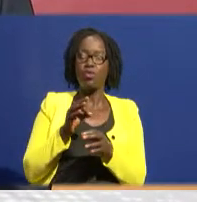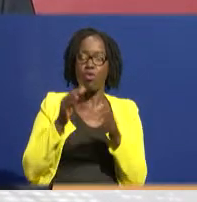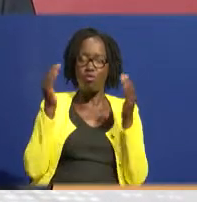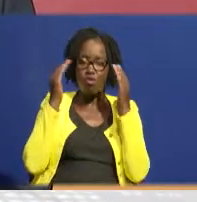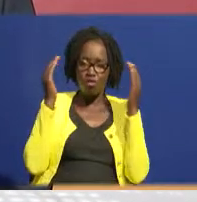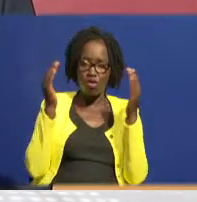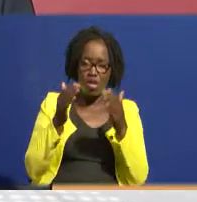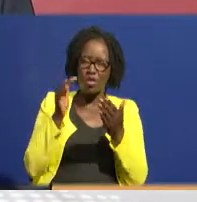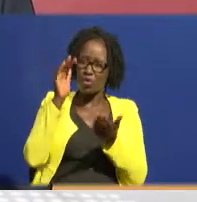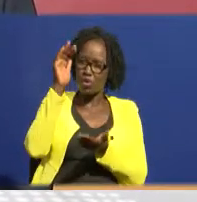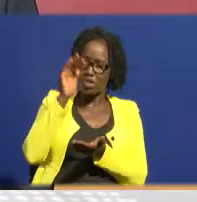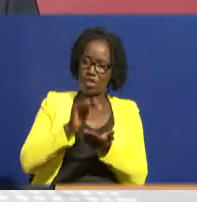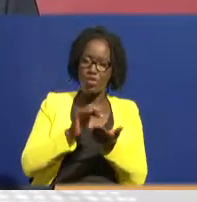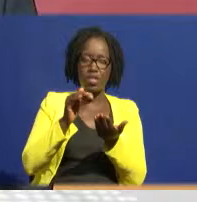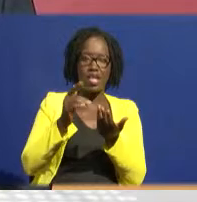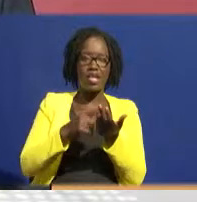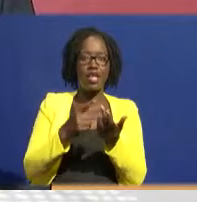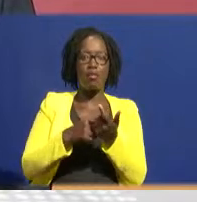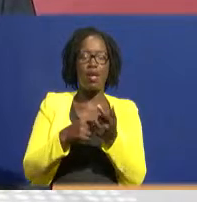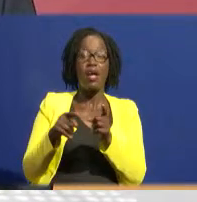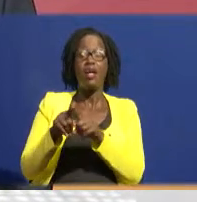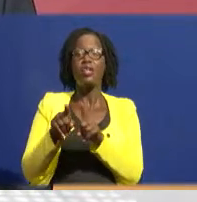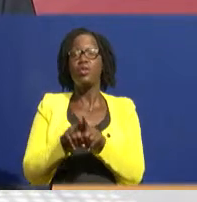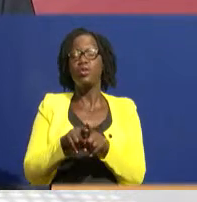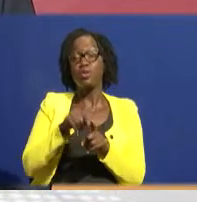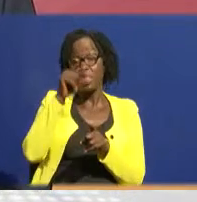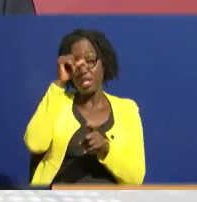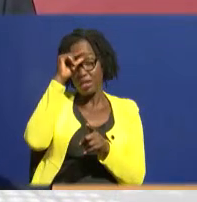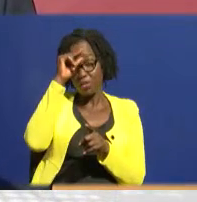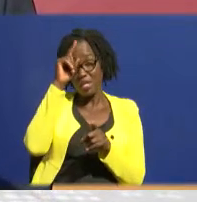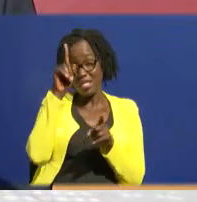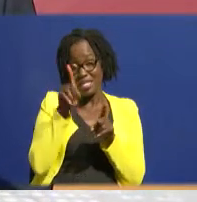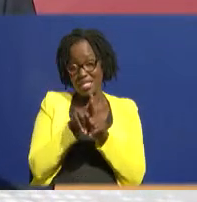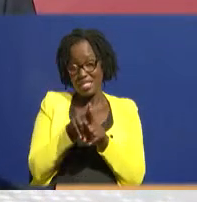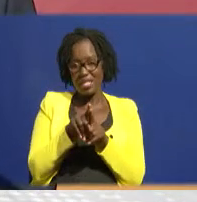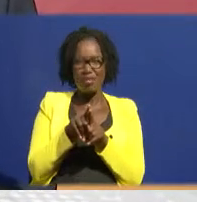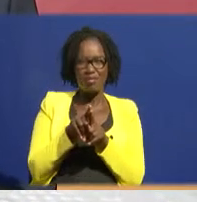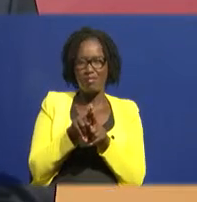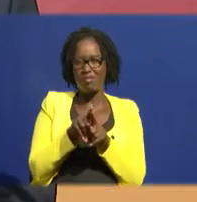we are going to reduce the number. And again, the government still, I think there's